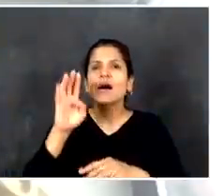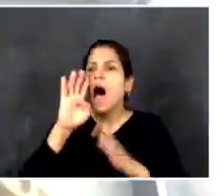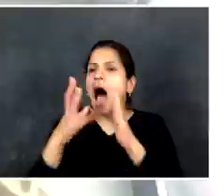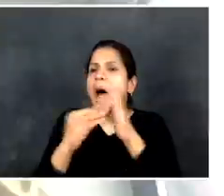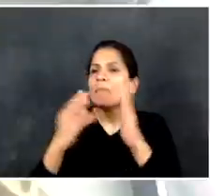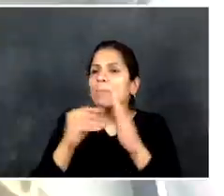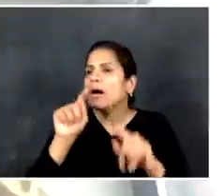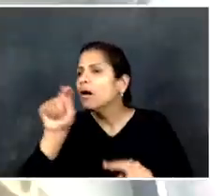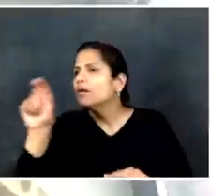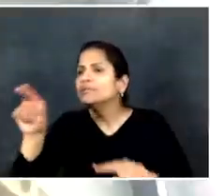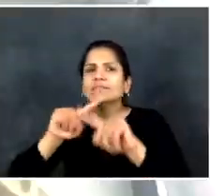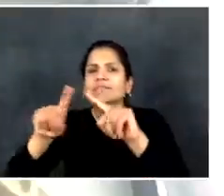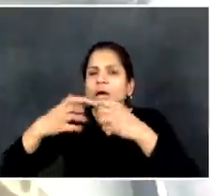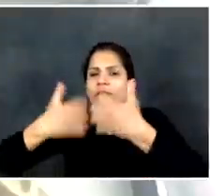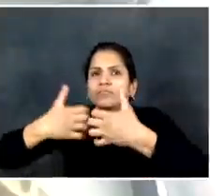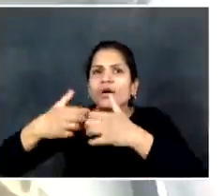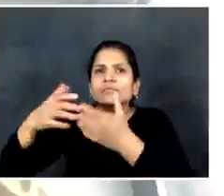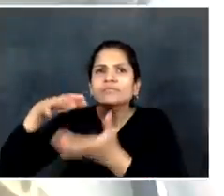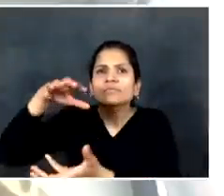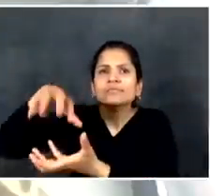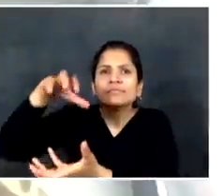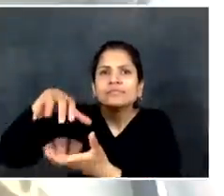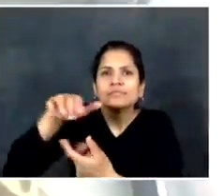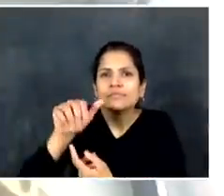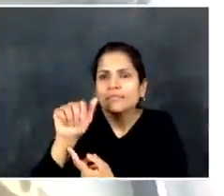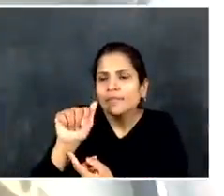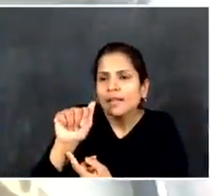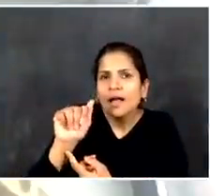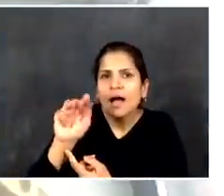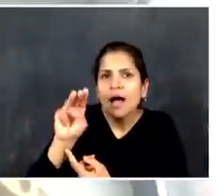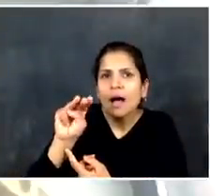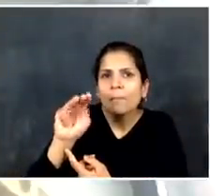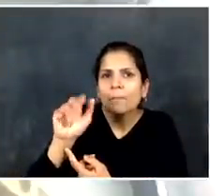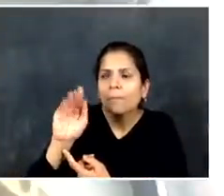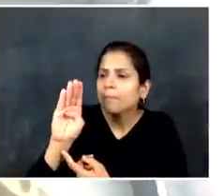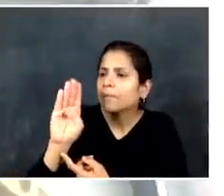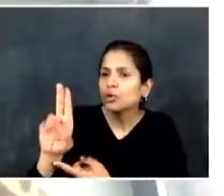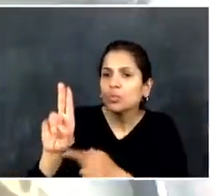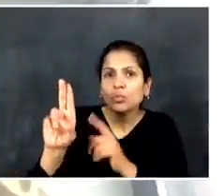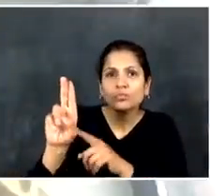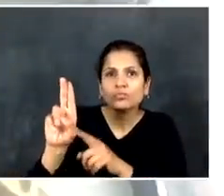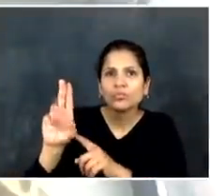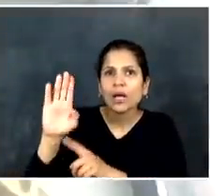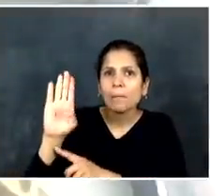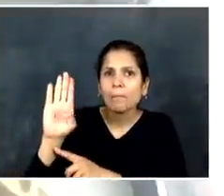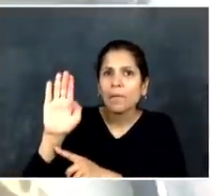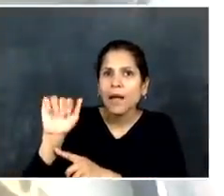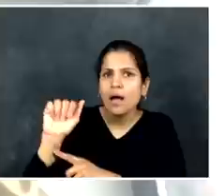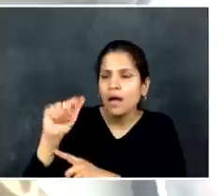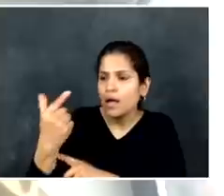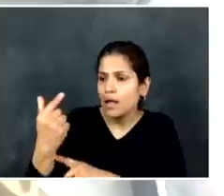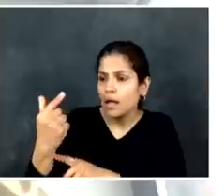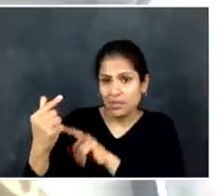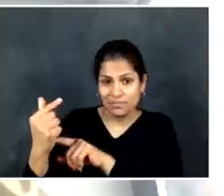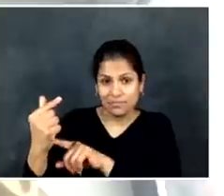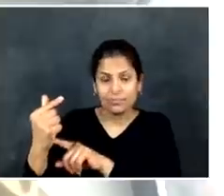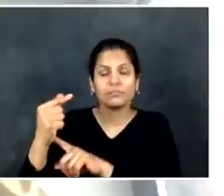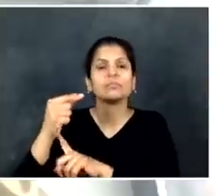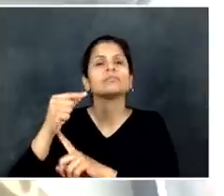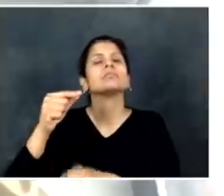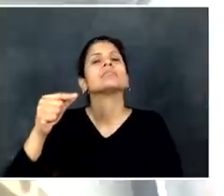only need to be ventilated for short periods of time, we've always used what I call an ambu